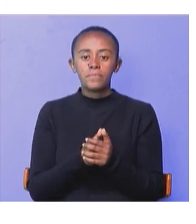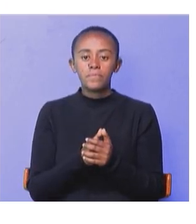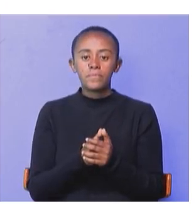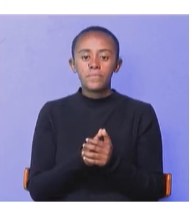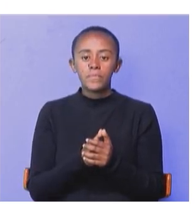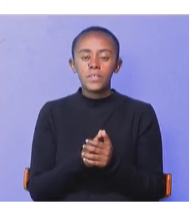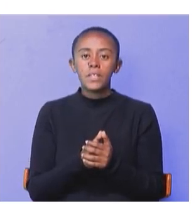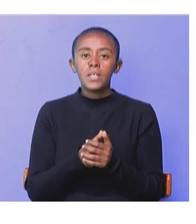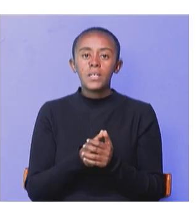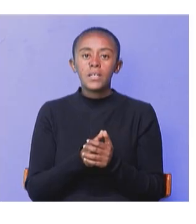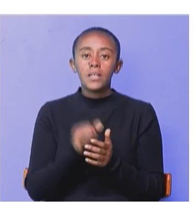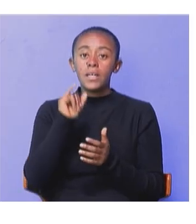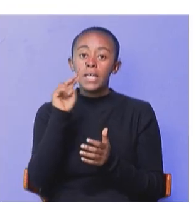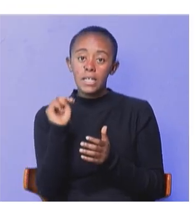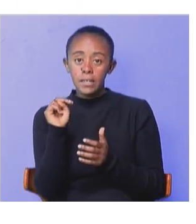in my opinion,